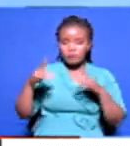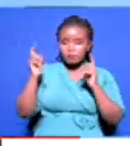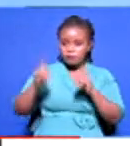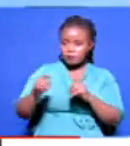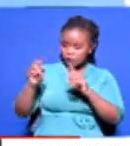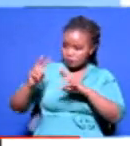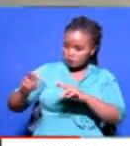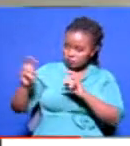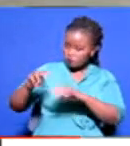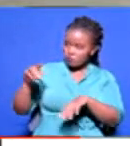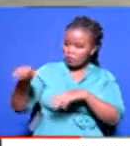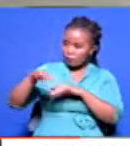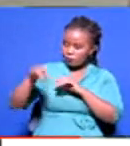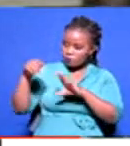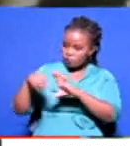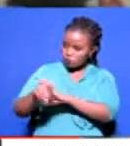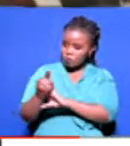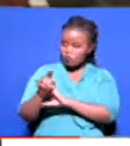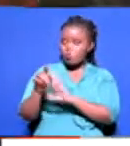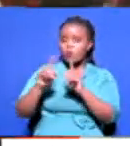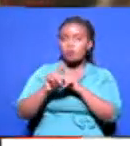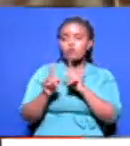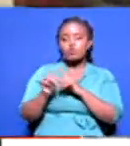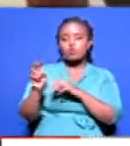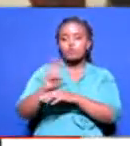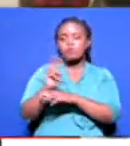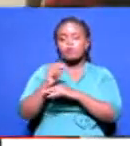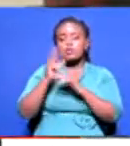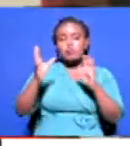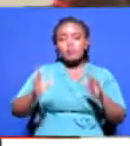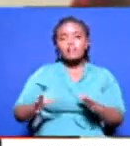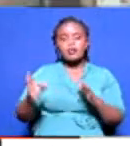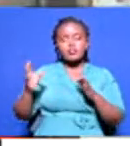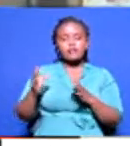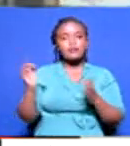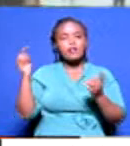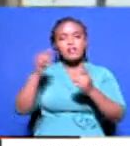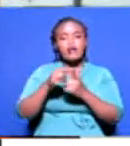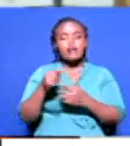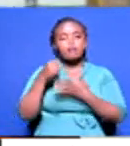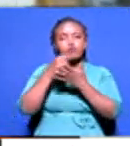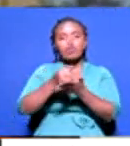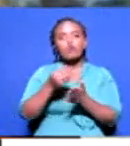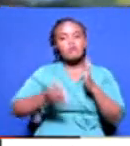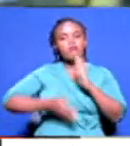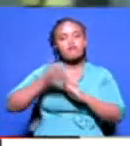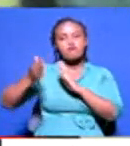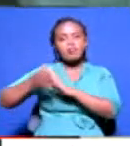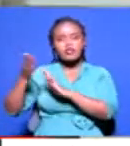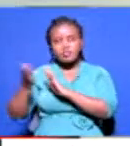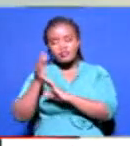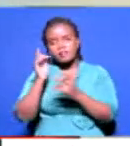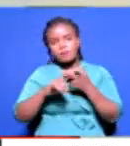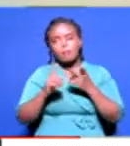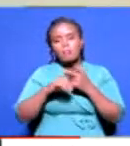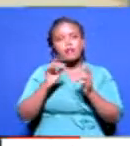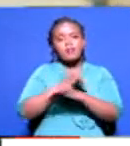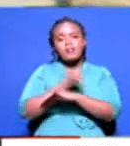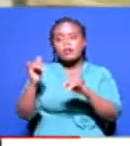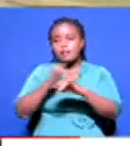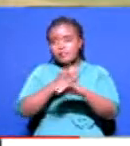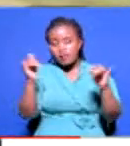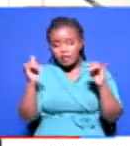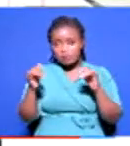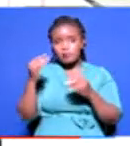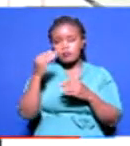Kenya. The pre-shipment inspectors were meant to help hasten the cargo clearance process by having the